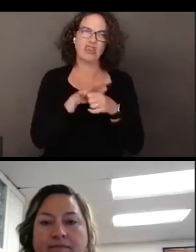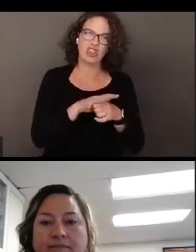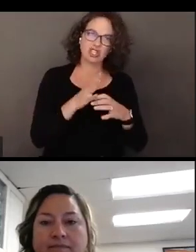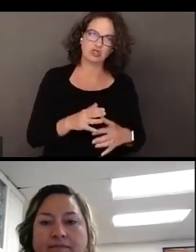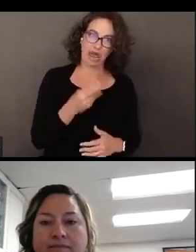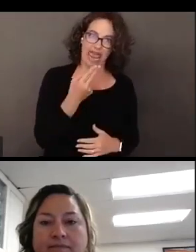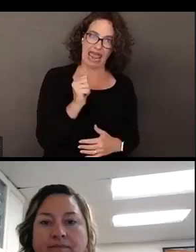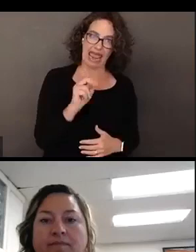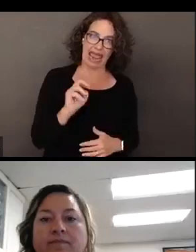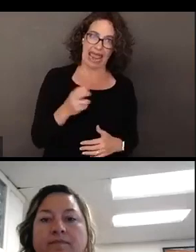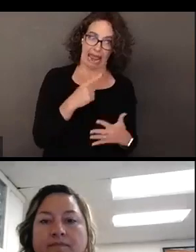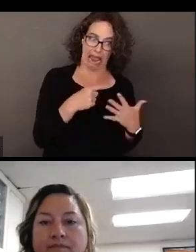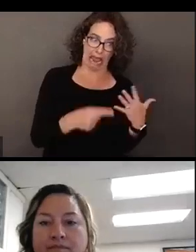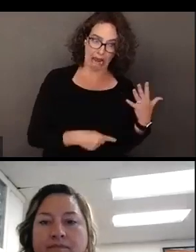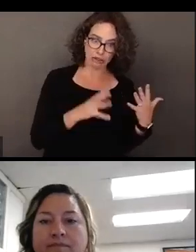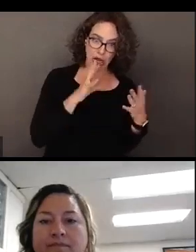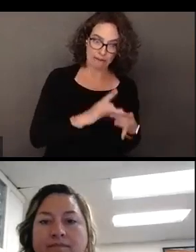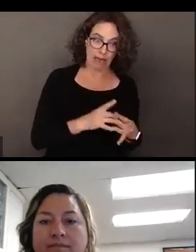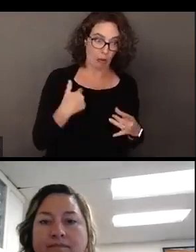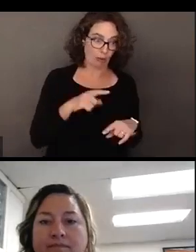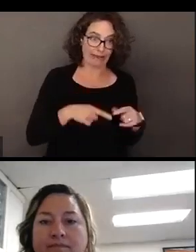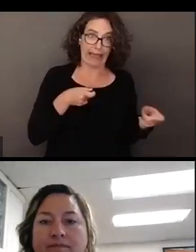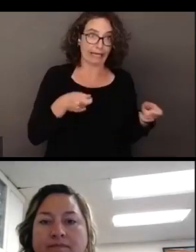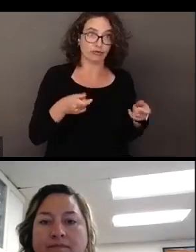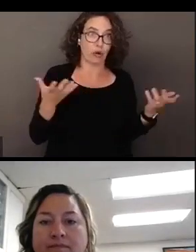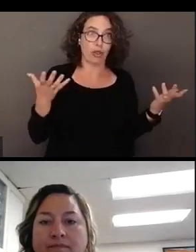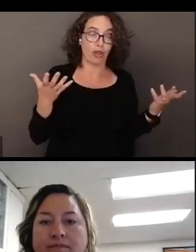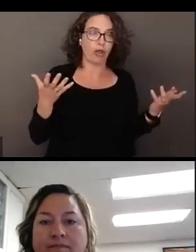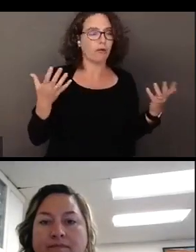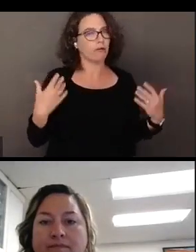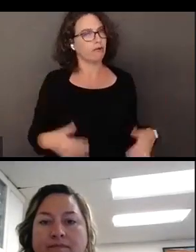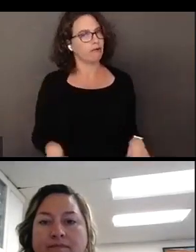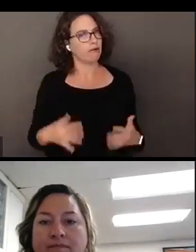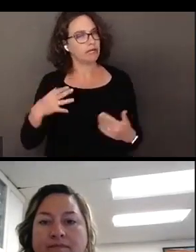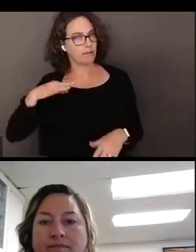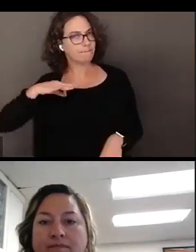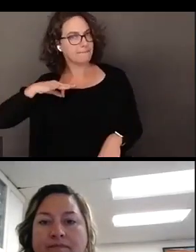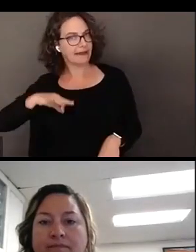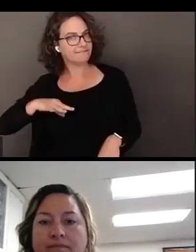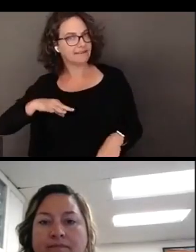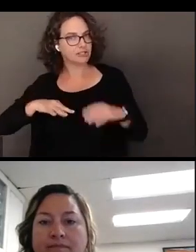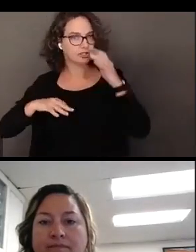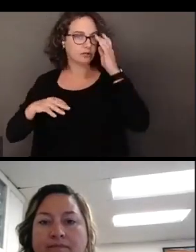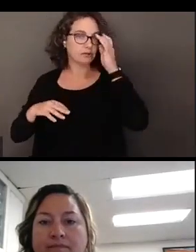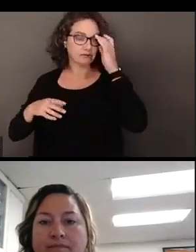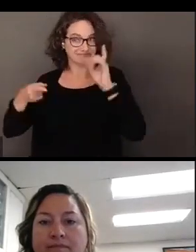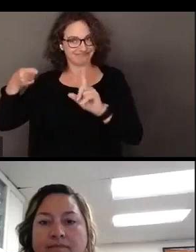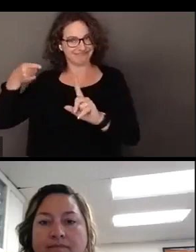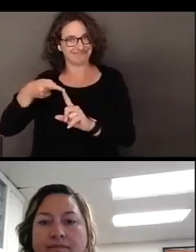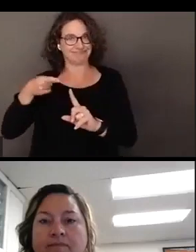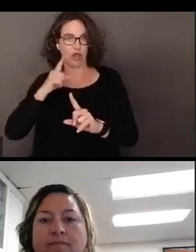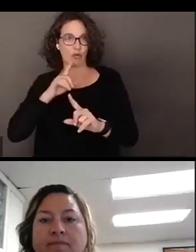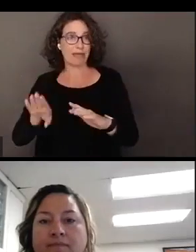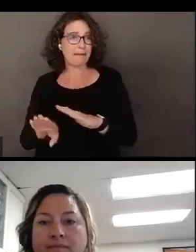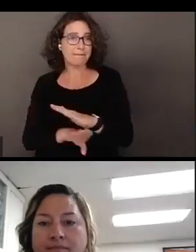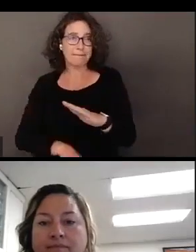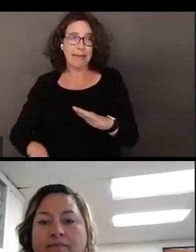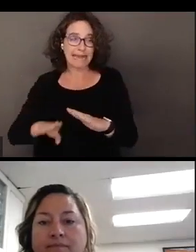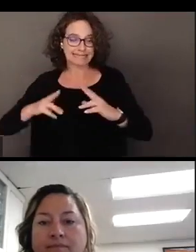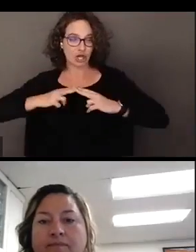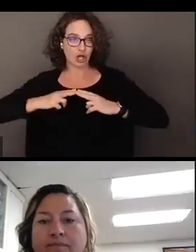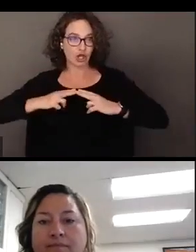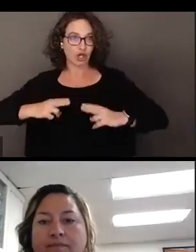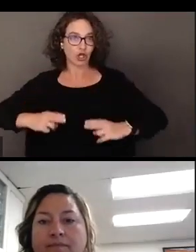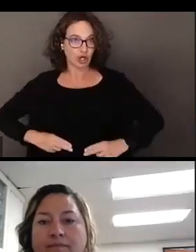it's so out of our control, is super beneficial. It boils down to very basic interaction,